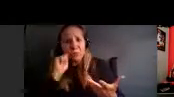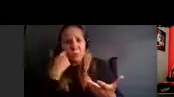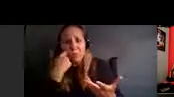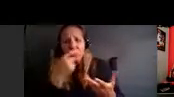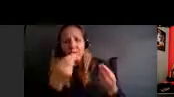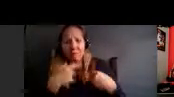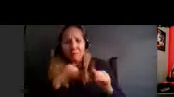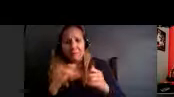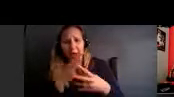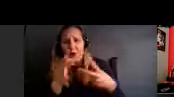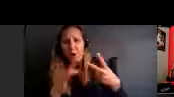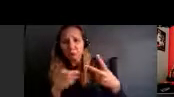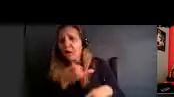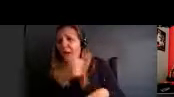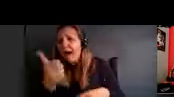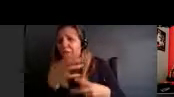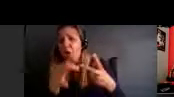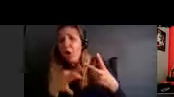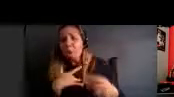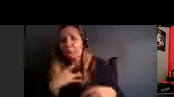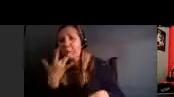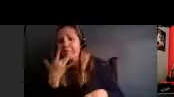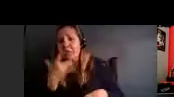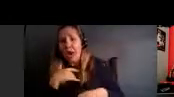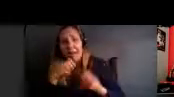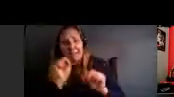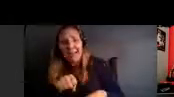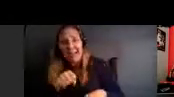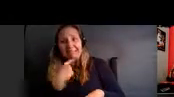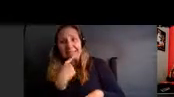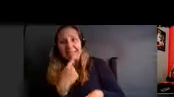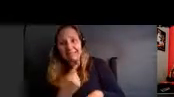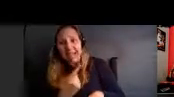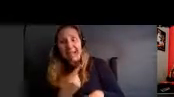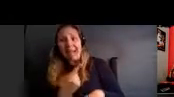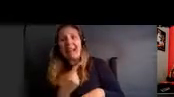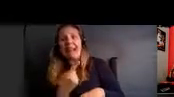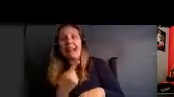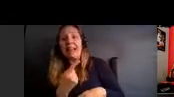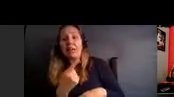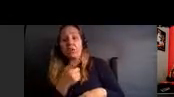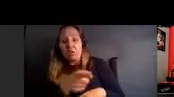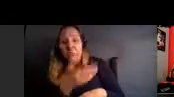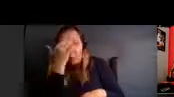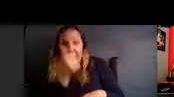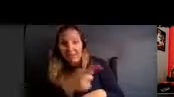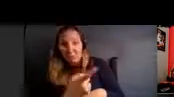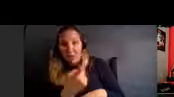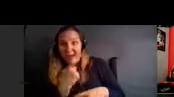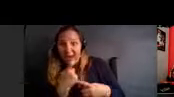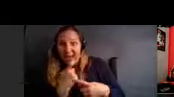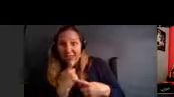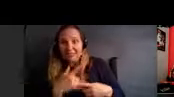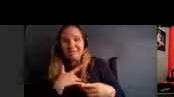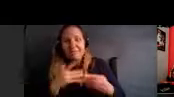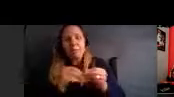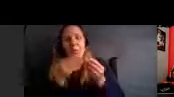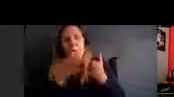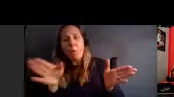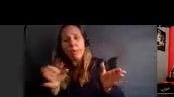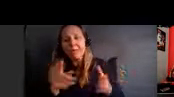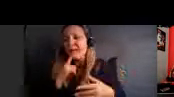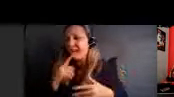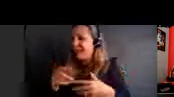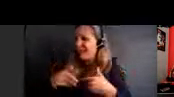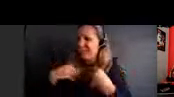other options that I prefer that I could tell you just by simply asking, it means a lot. Now, offer to provide them a tour of your space.